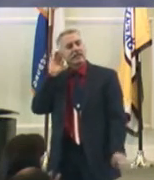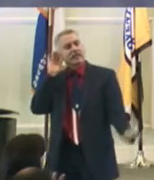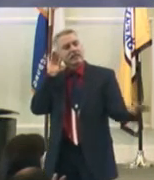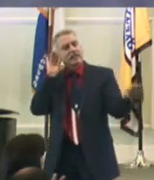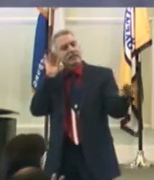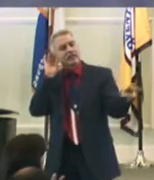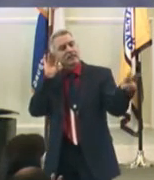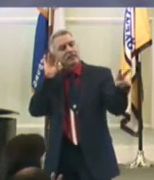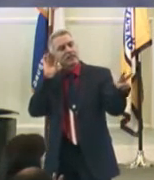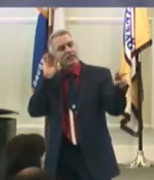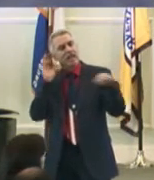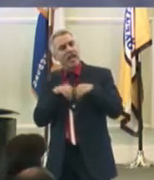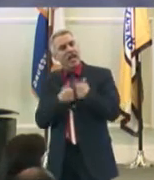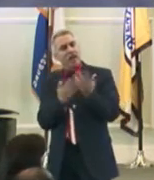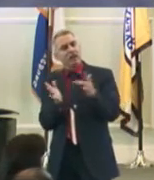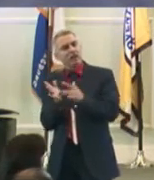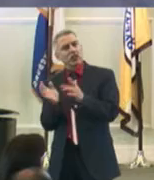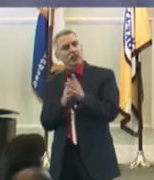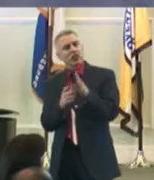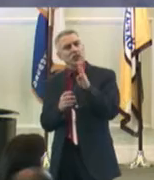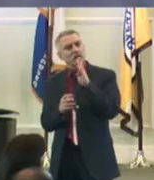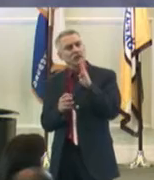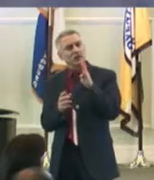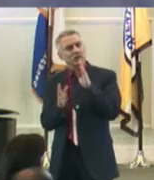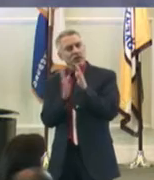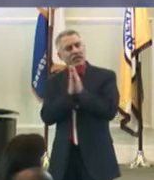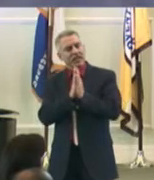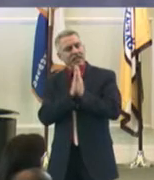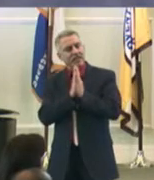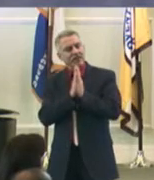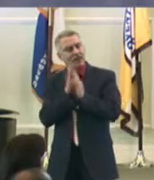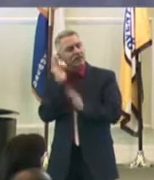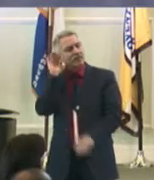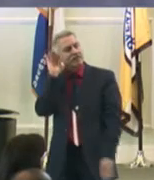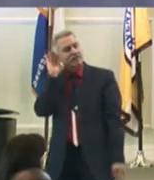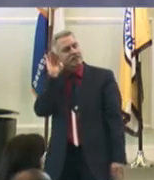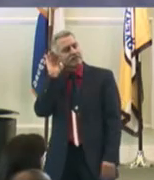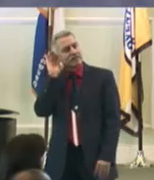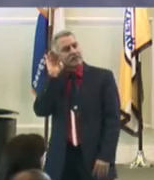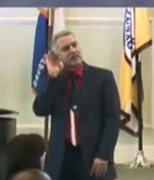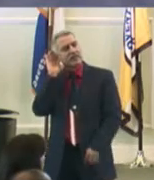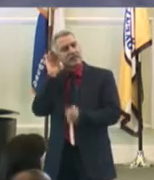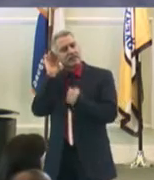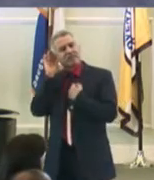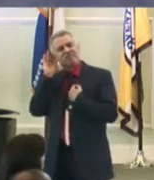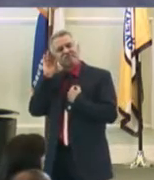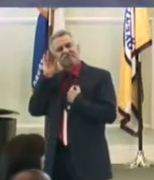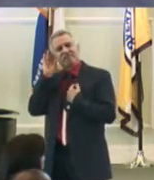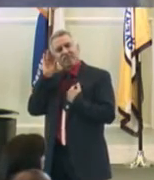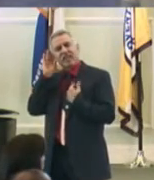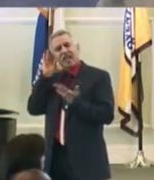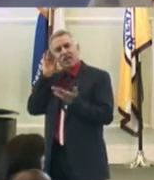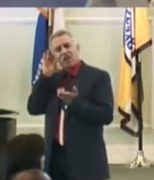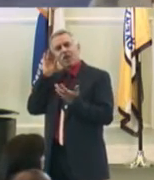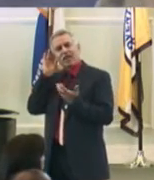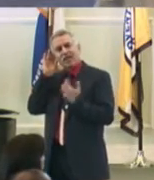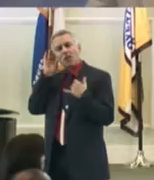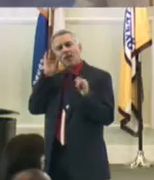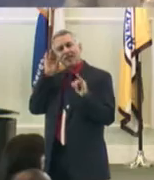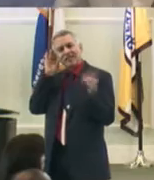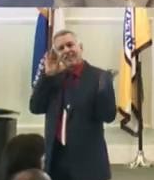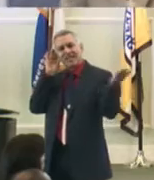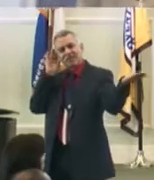which Jesus prayed, intimately communing with his heavenly Father as one friend does with another. They had not heard